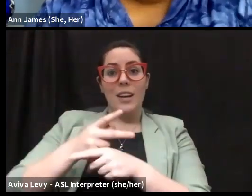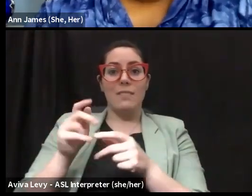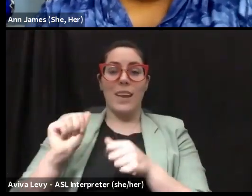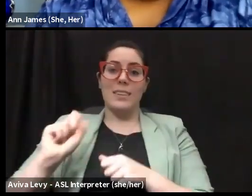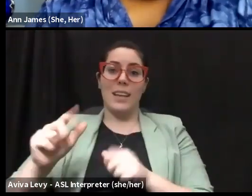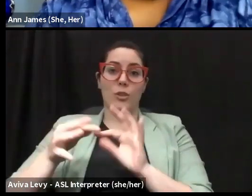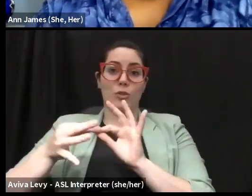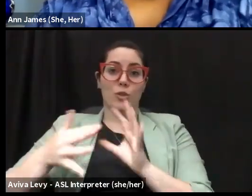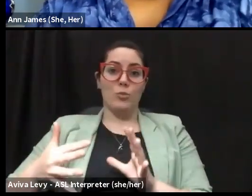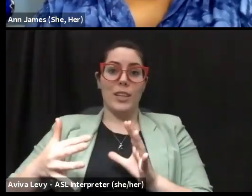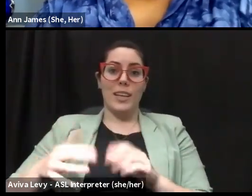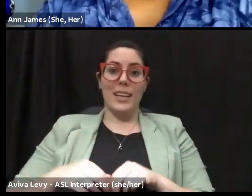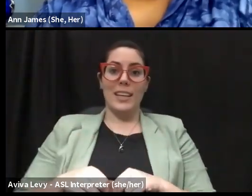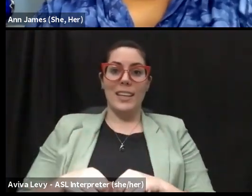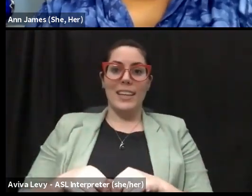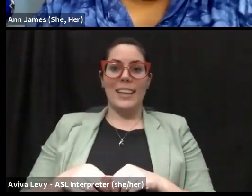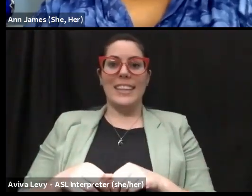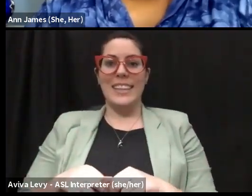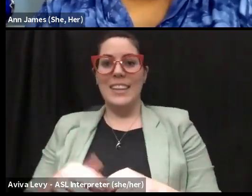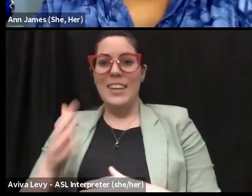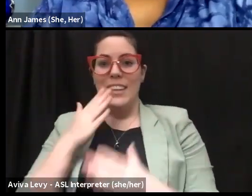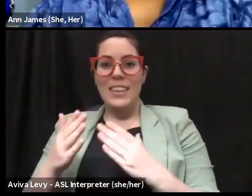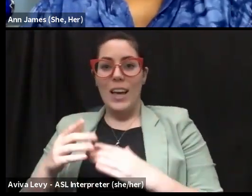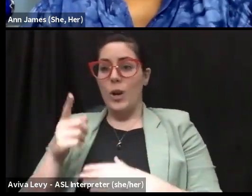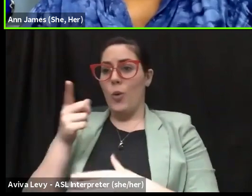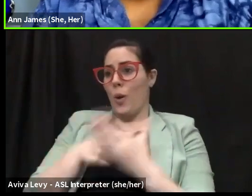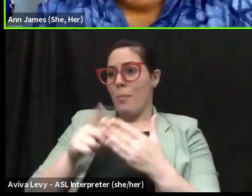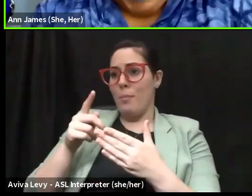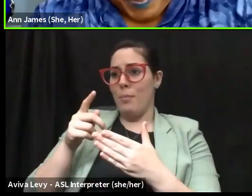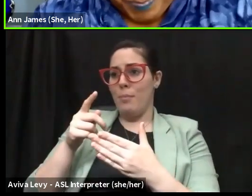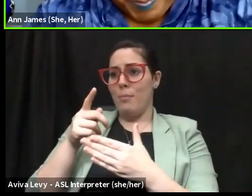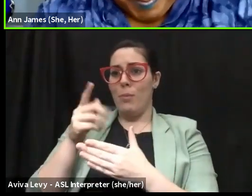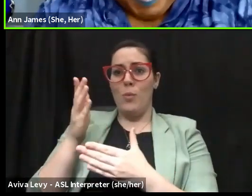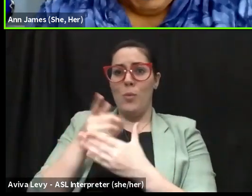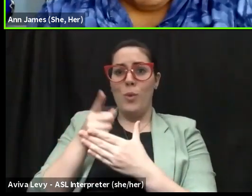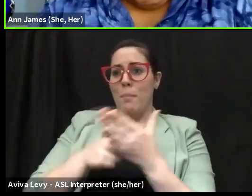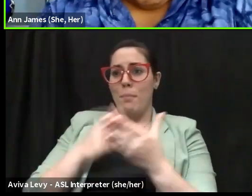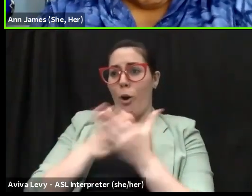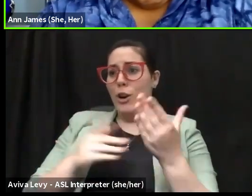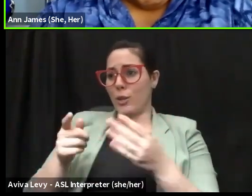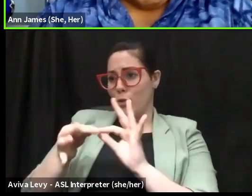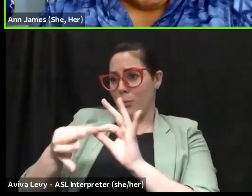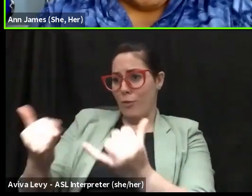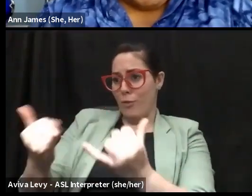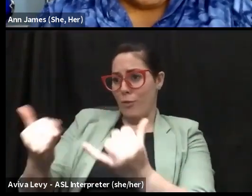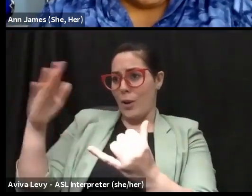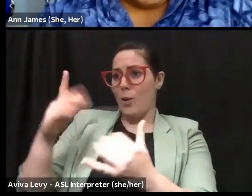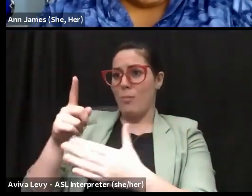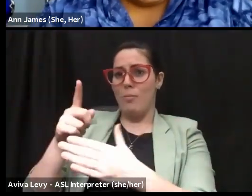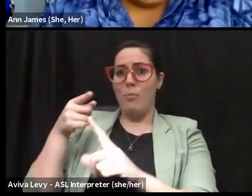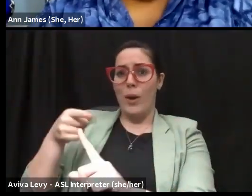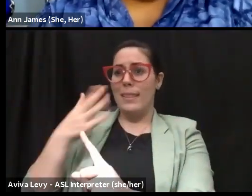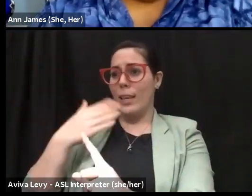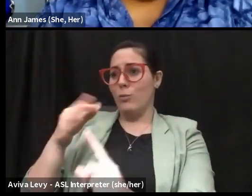Or you might be over here. You might be here. You might be, I don't know where you are for everyone else. But I just want to say thank you for being